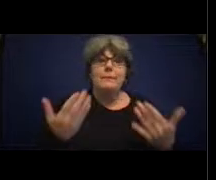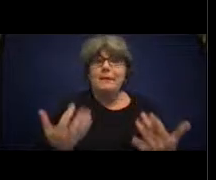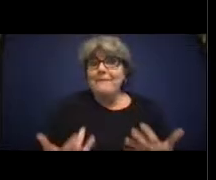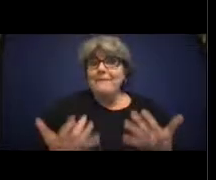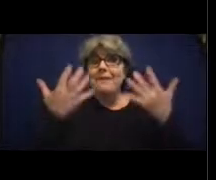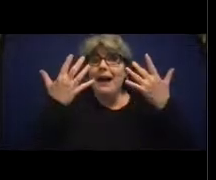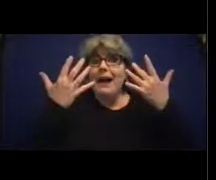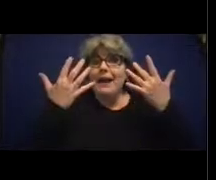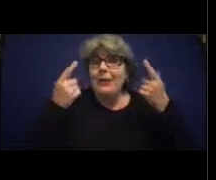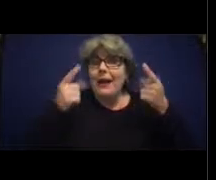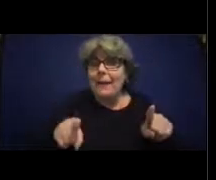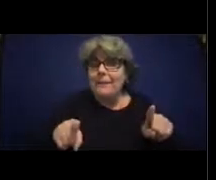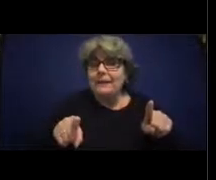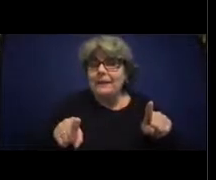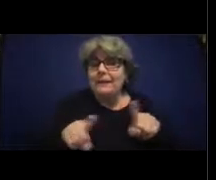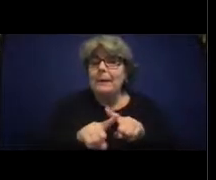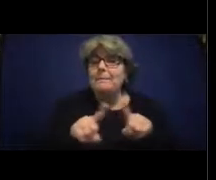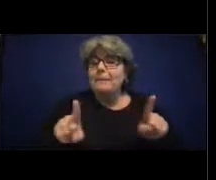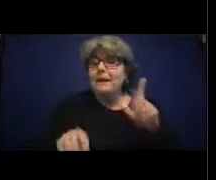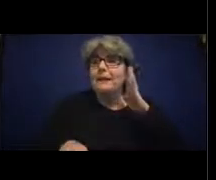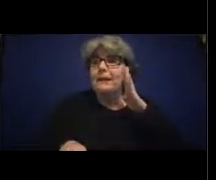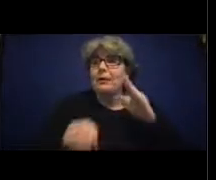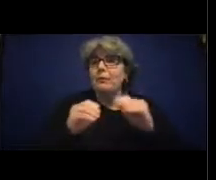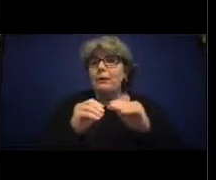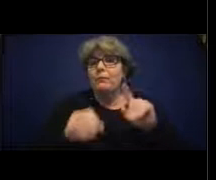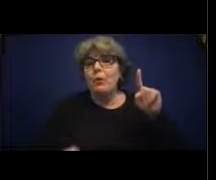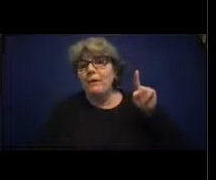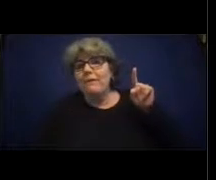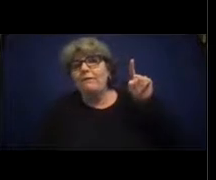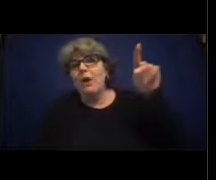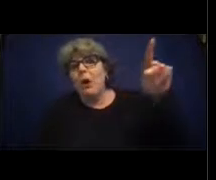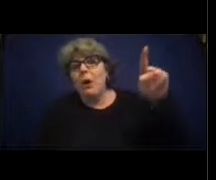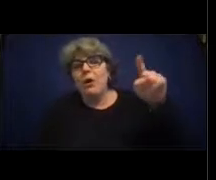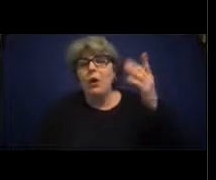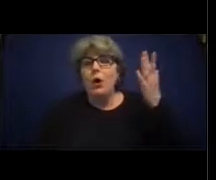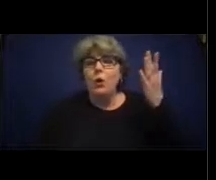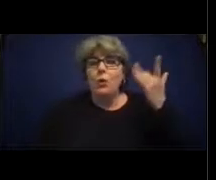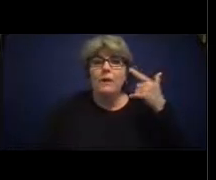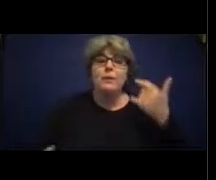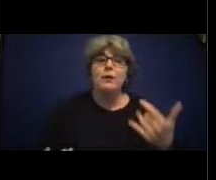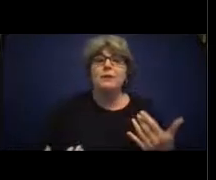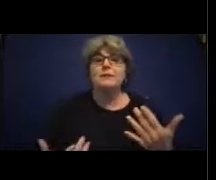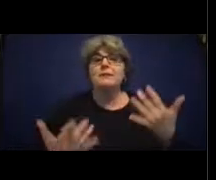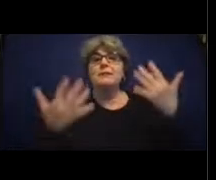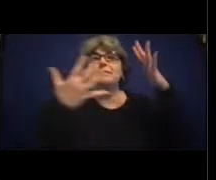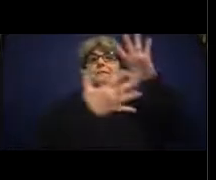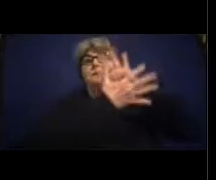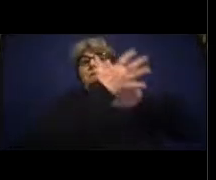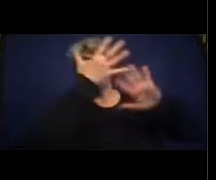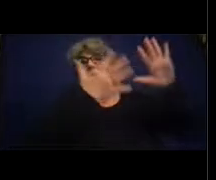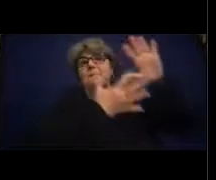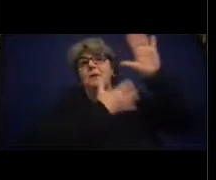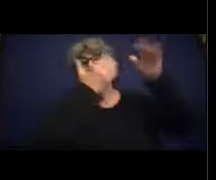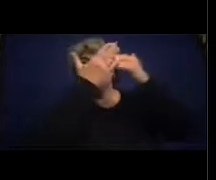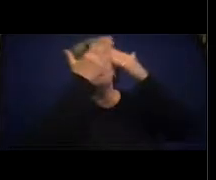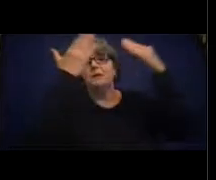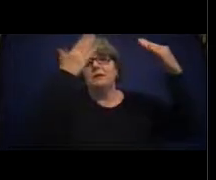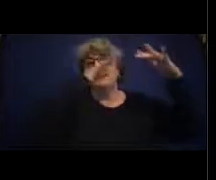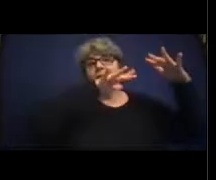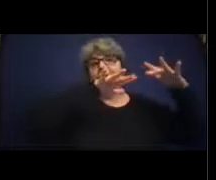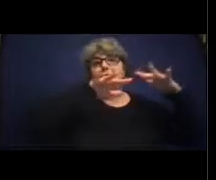somewhere, but it's going to be much further away because there's been time for the smoke to go up into the atmosphere and travel a much